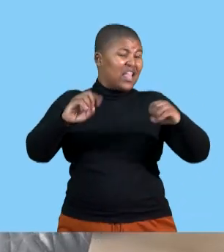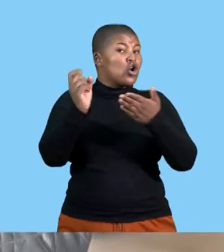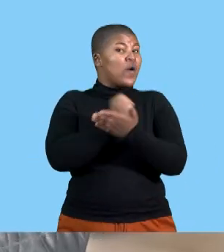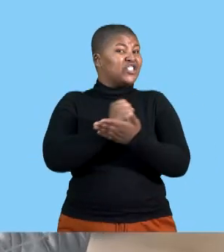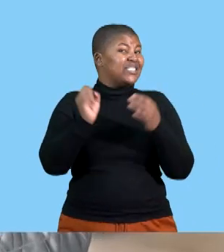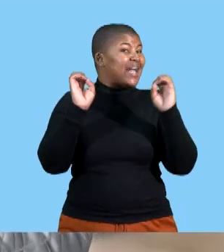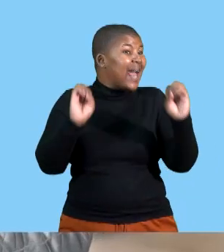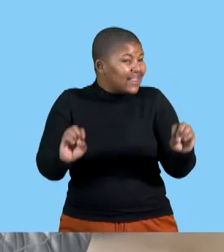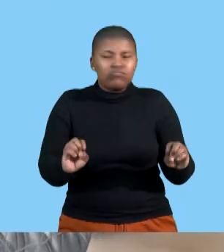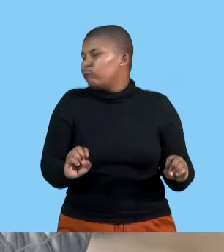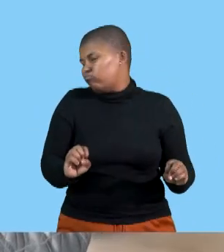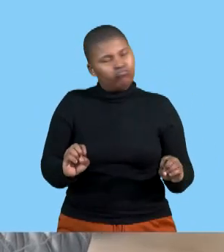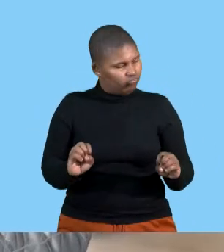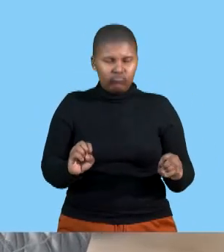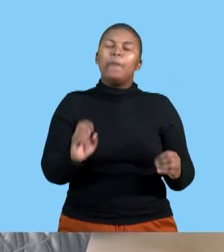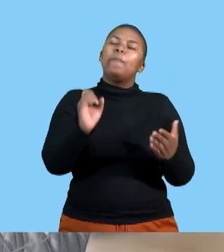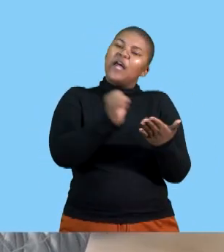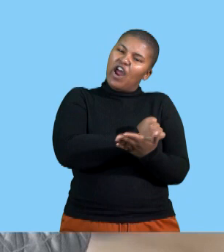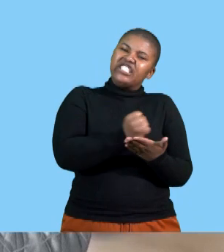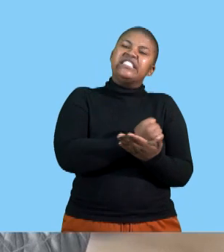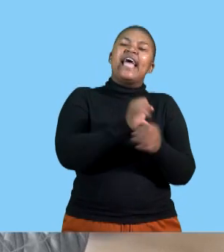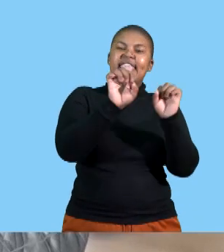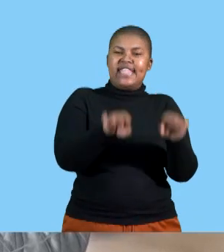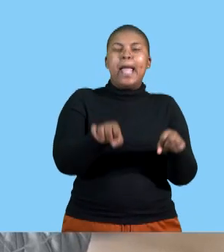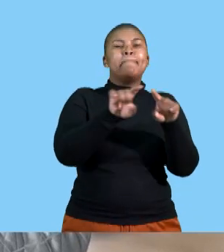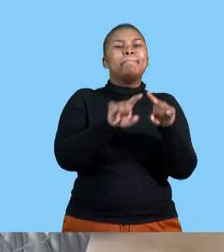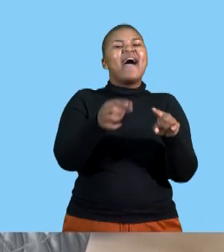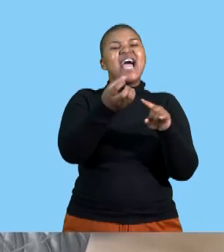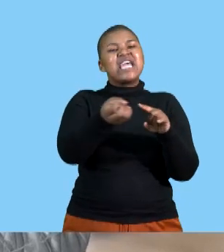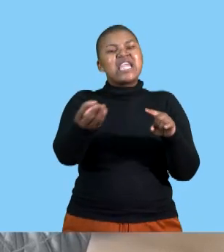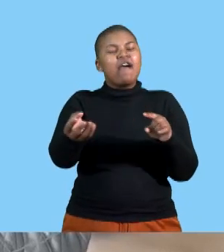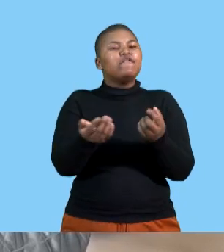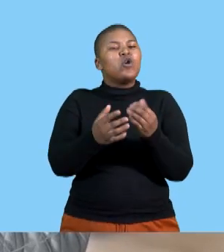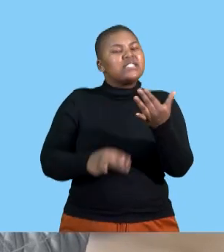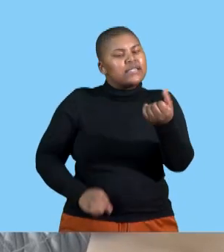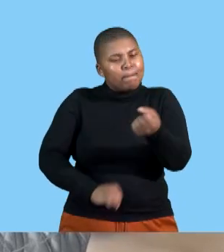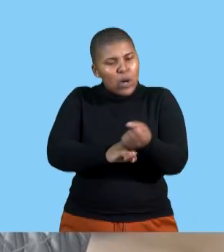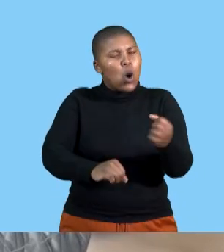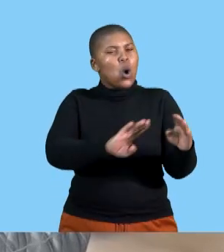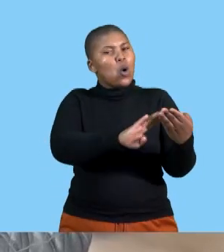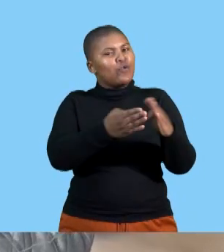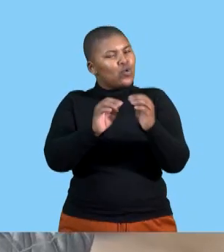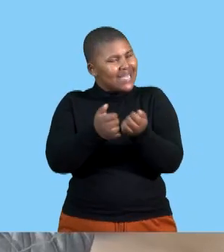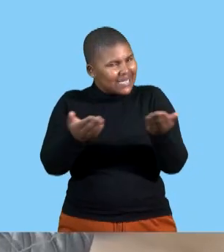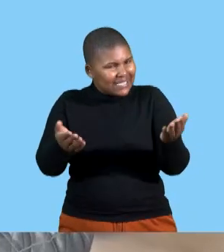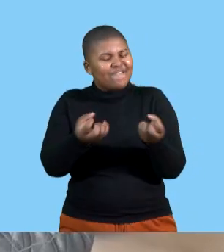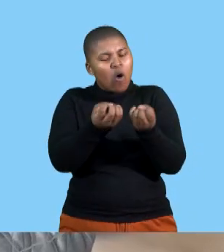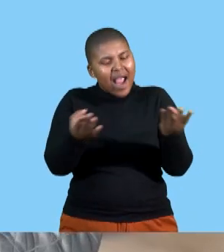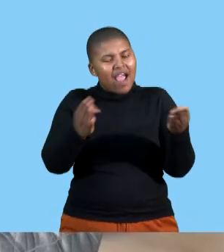registered for charity reasons, registered for benefiting the society, benefiting the